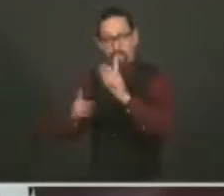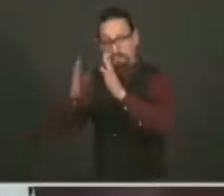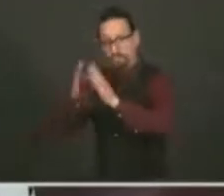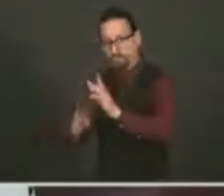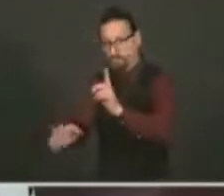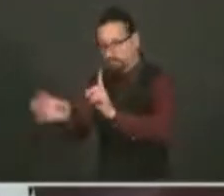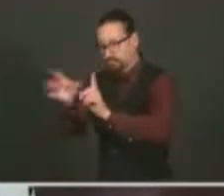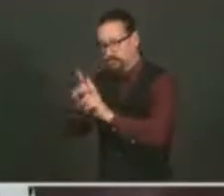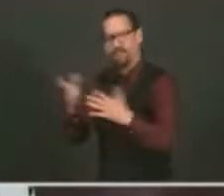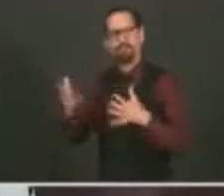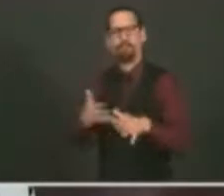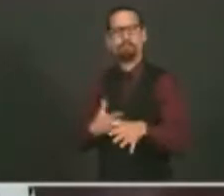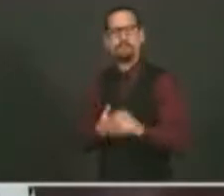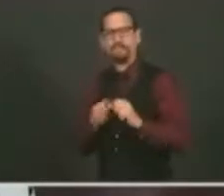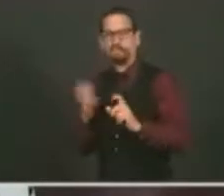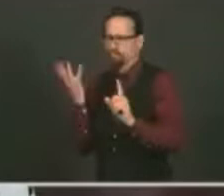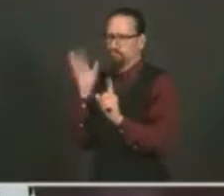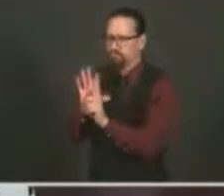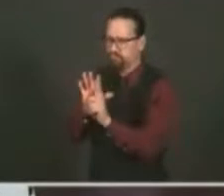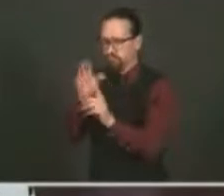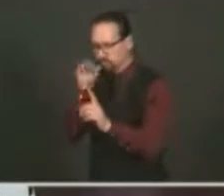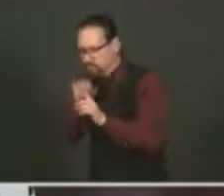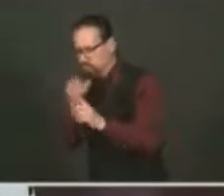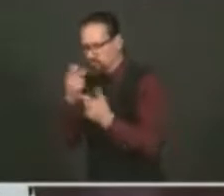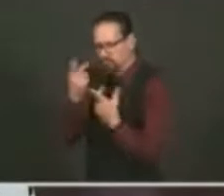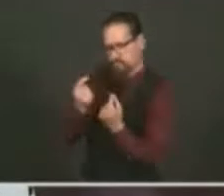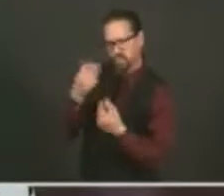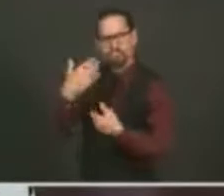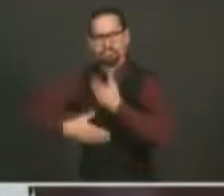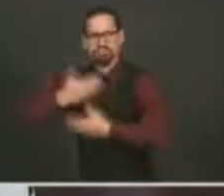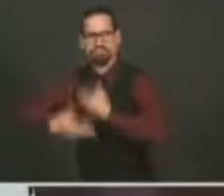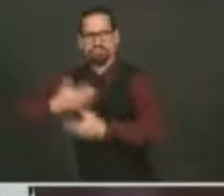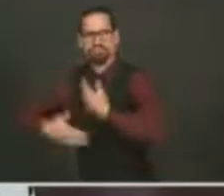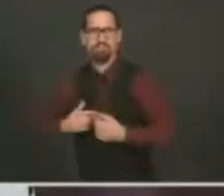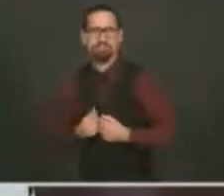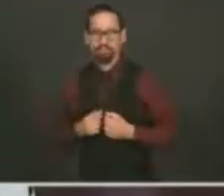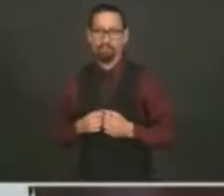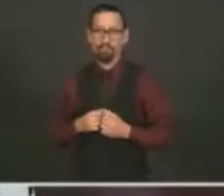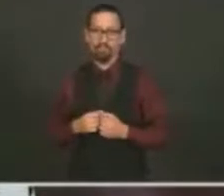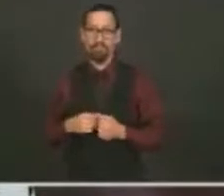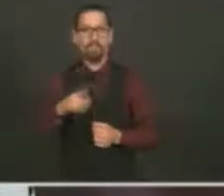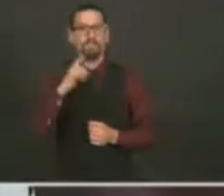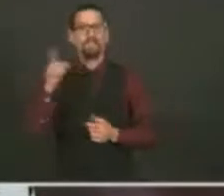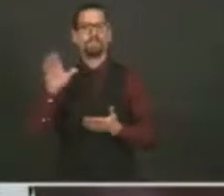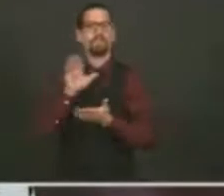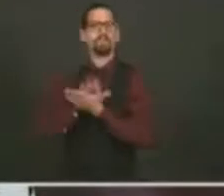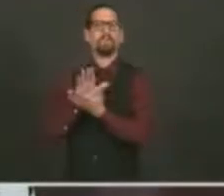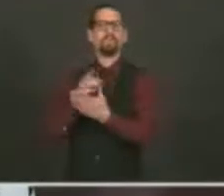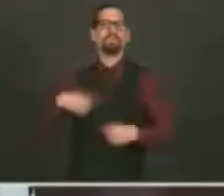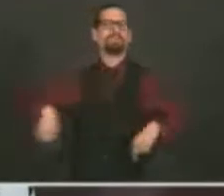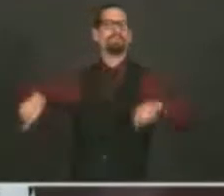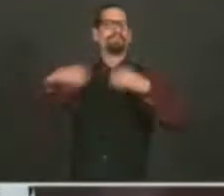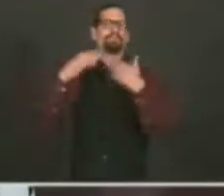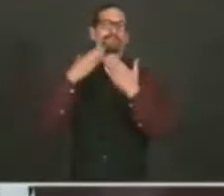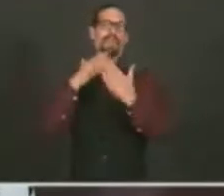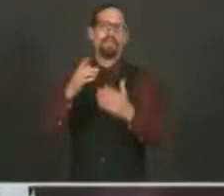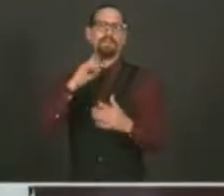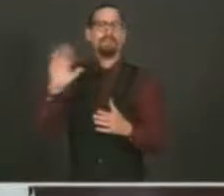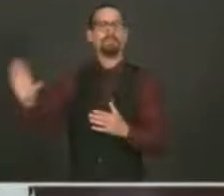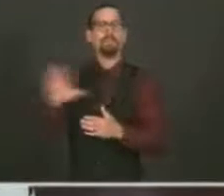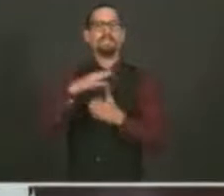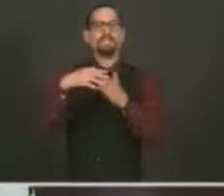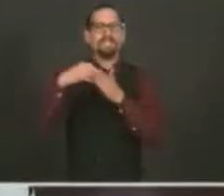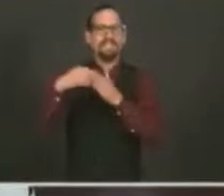leaders, thank you for your leadership, and I want to reiterate that we are here to partner